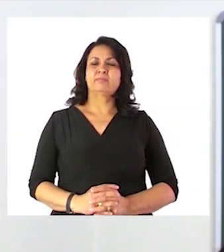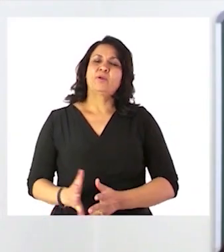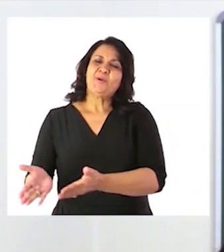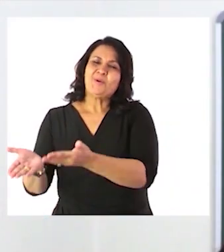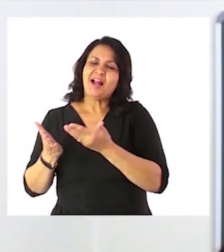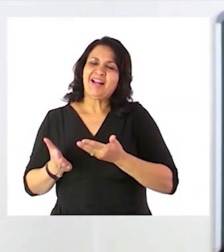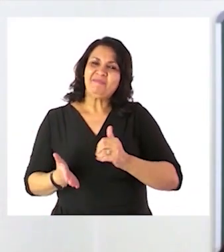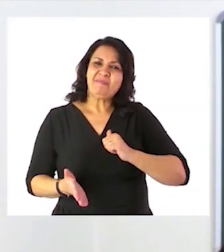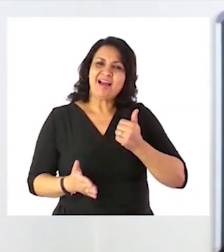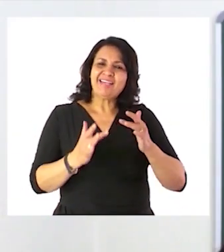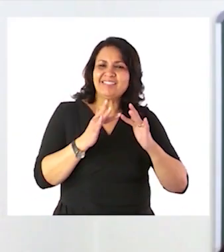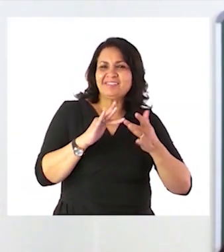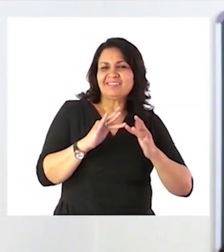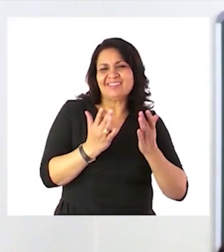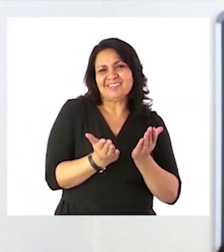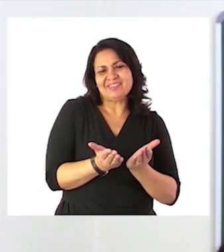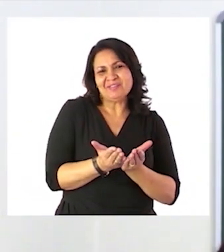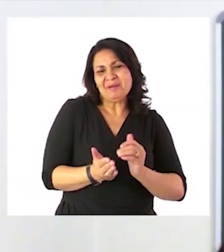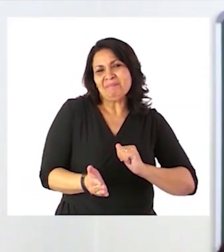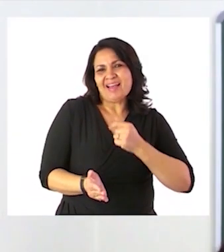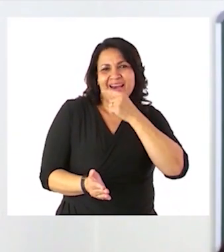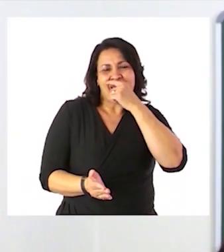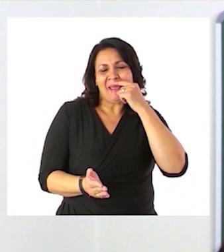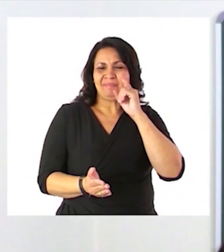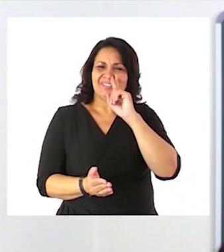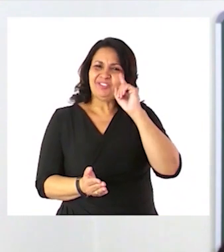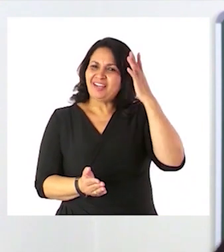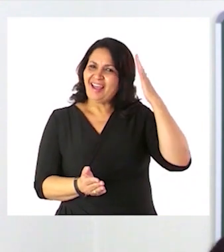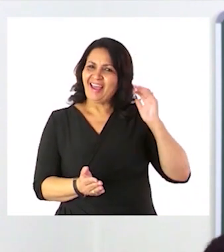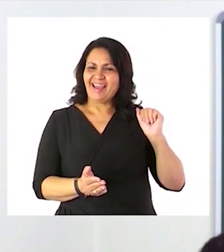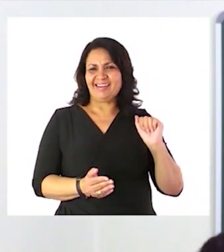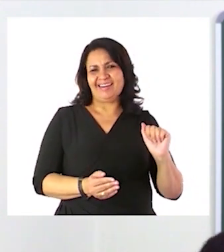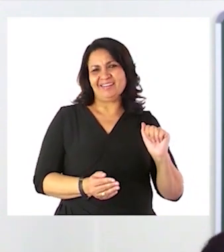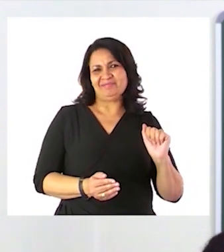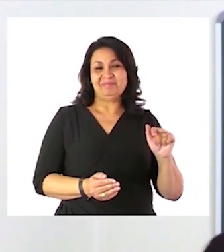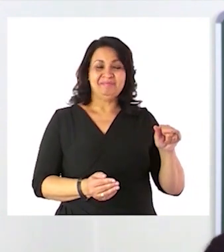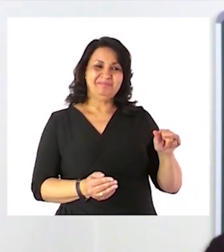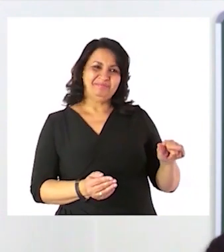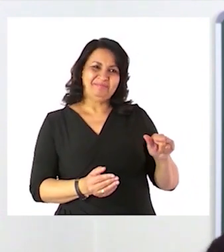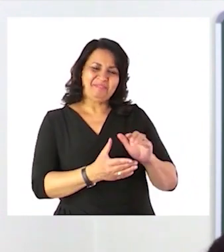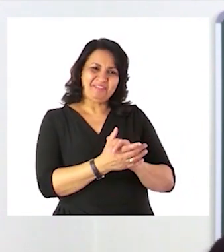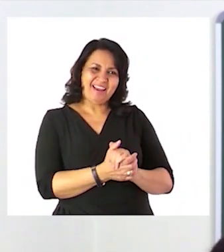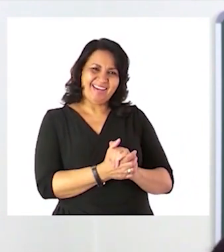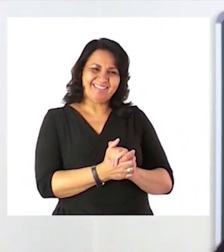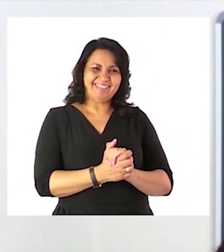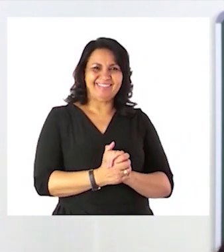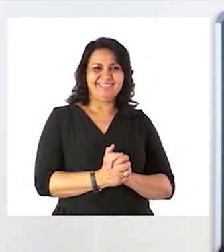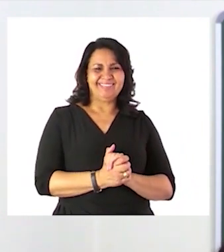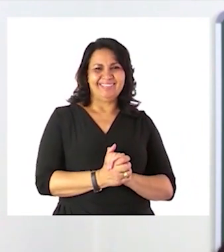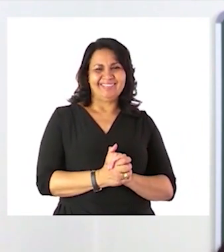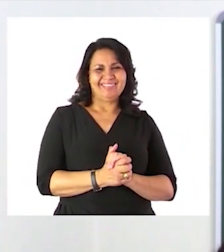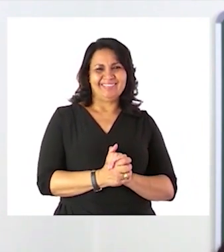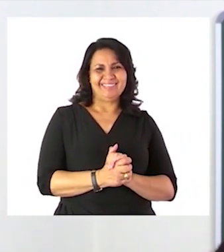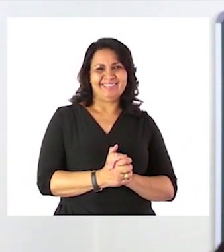Welcome to MyZone Online School. My name is Teacher Khwakus and I'm joined by my friend. This week's theme